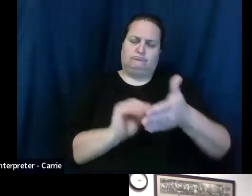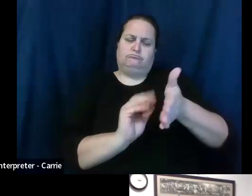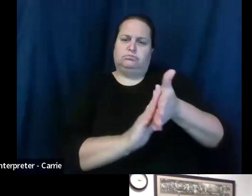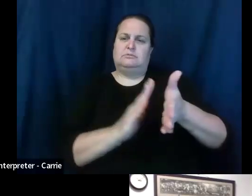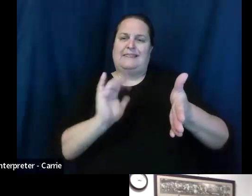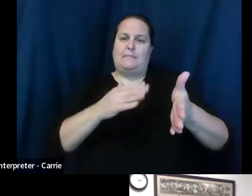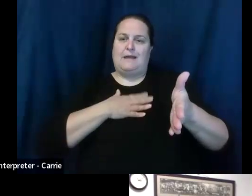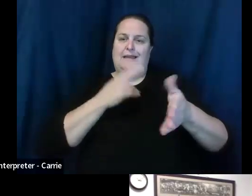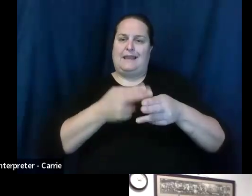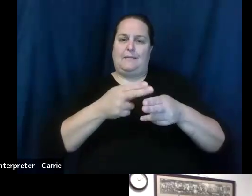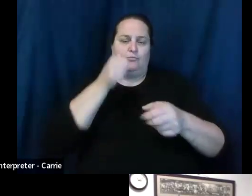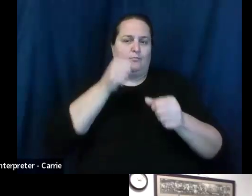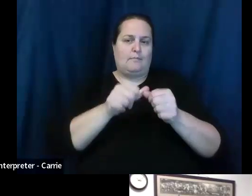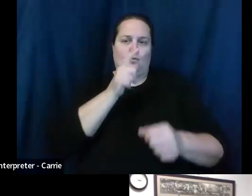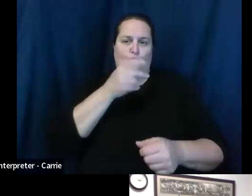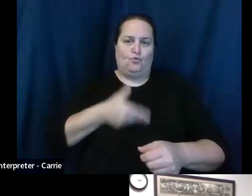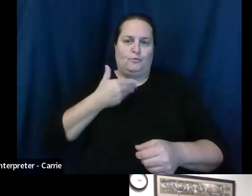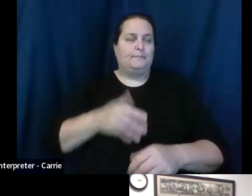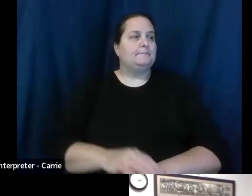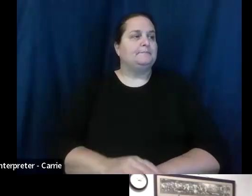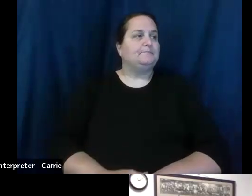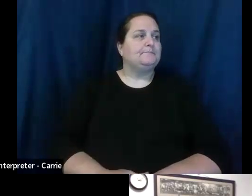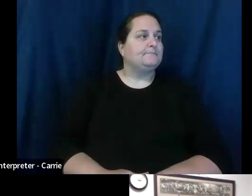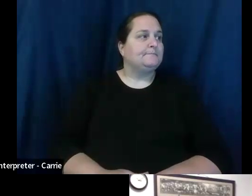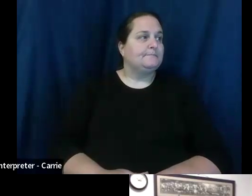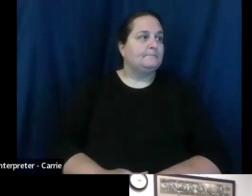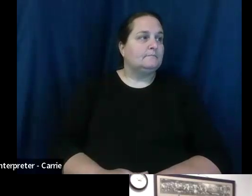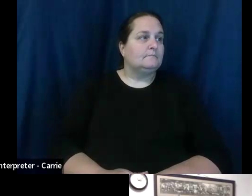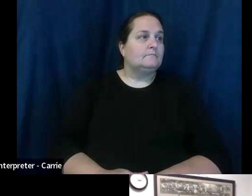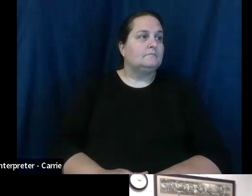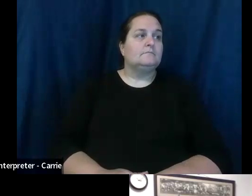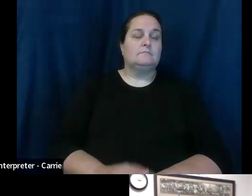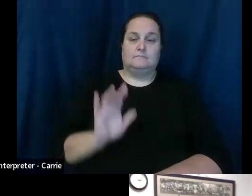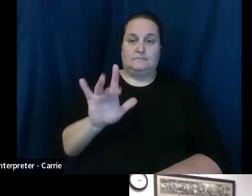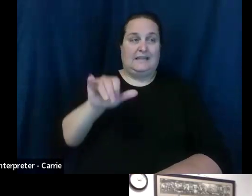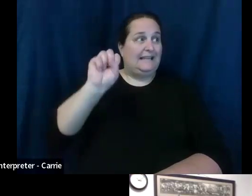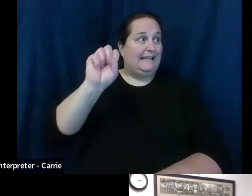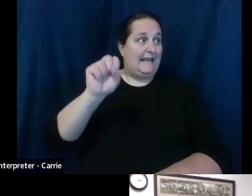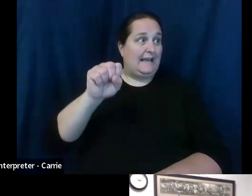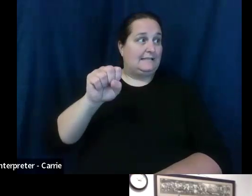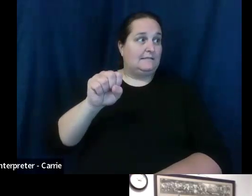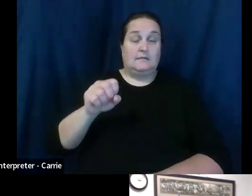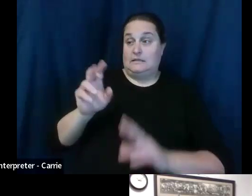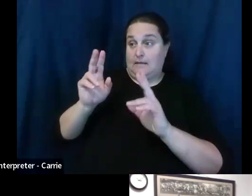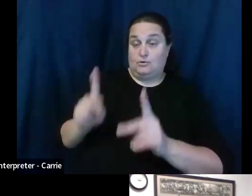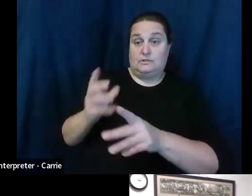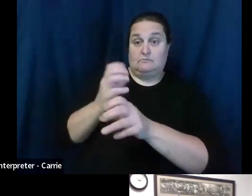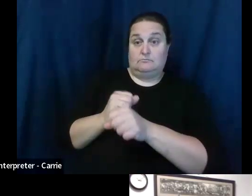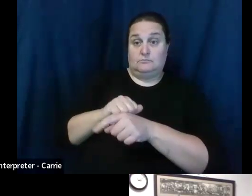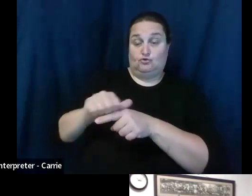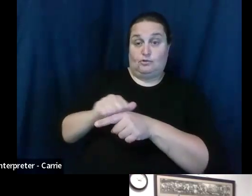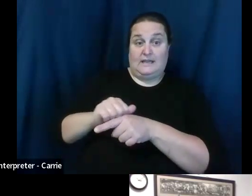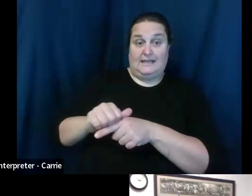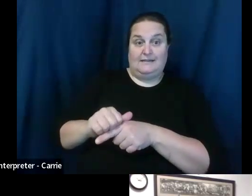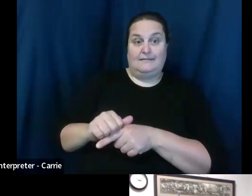have who I am. You can click yes. Did this person receive training on Disaster PrepWise? I've done the